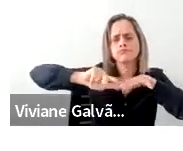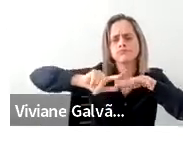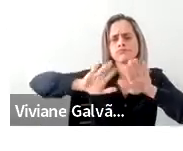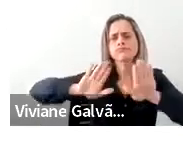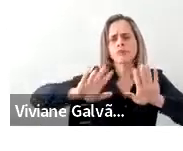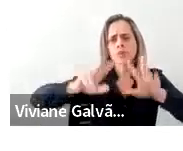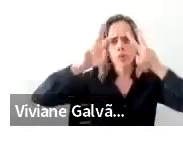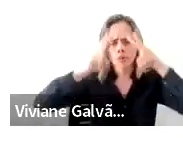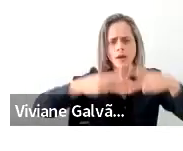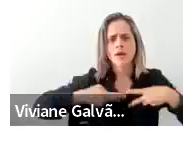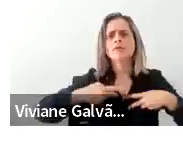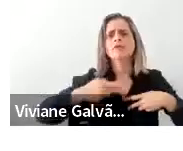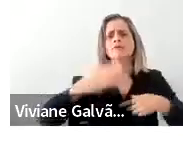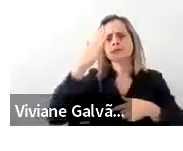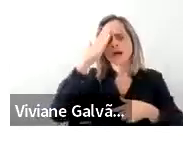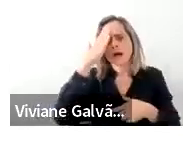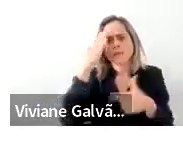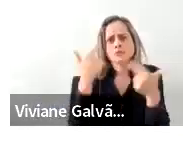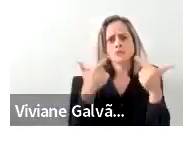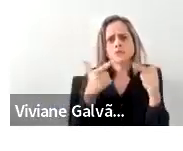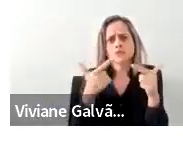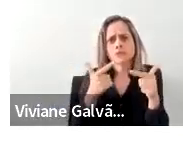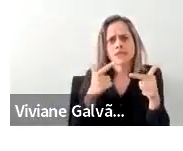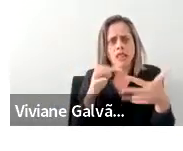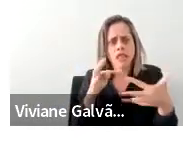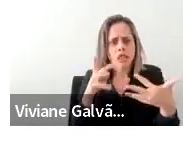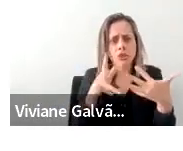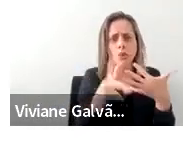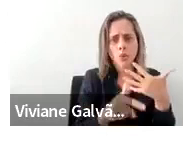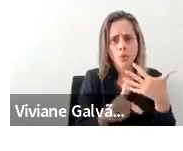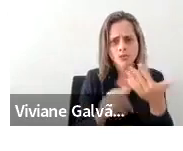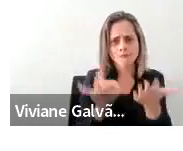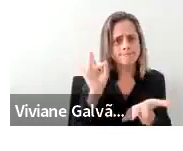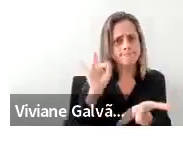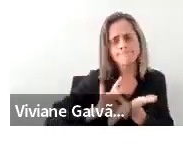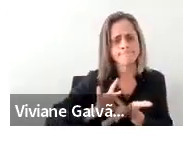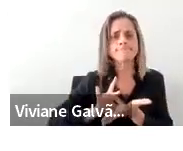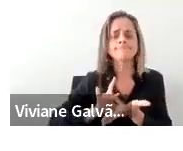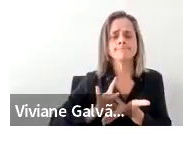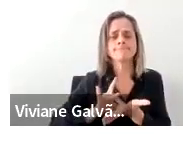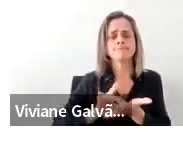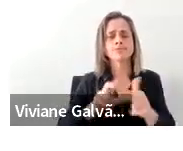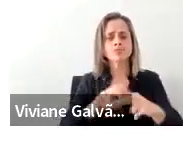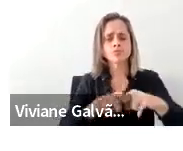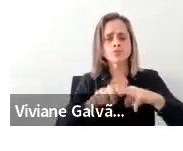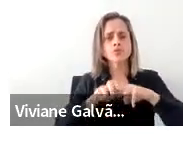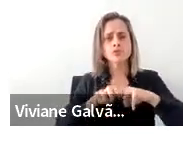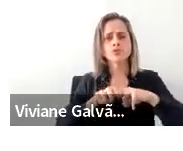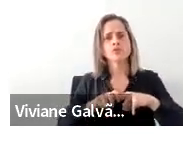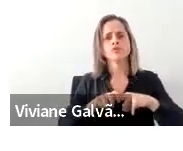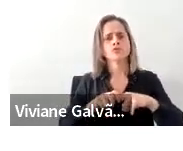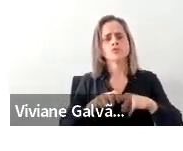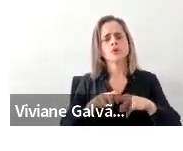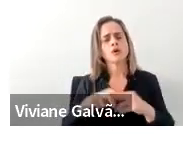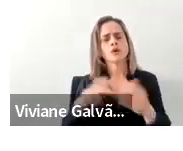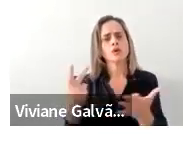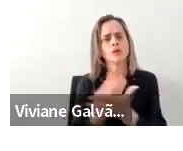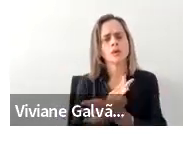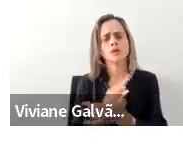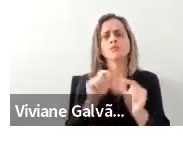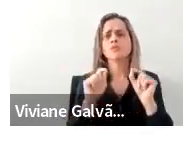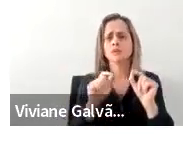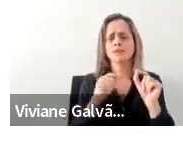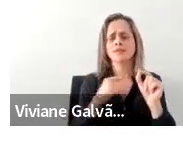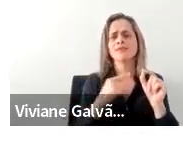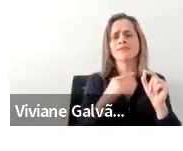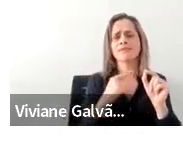Robinson, hence only different modes of human labor, of his labor. Necessity itself